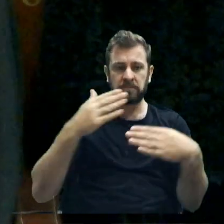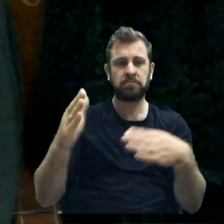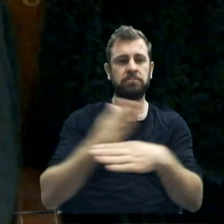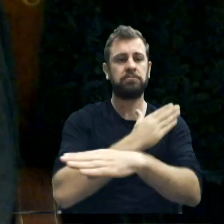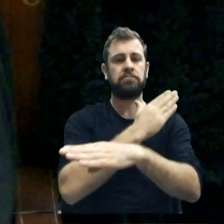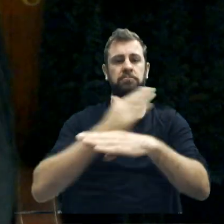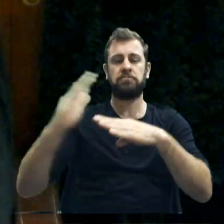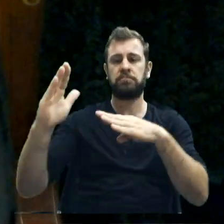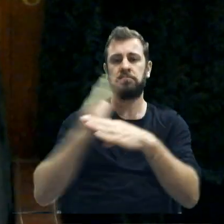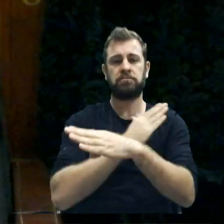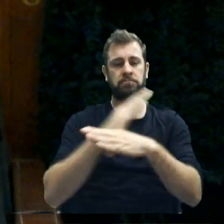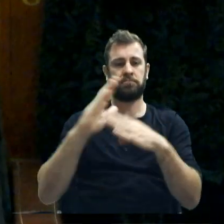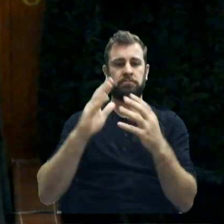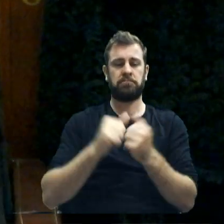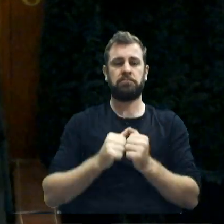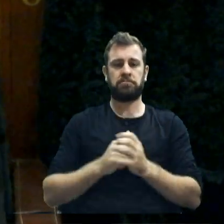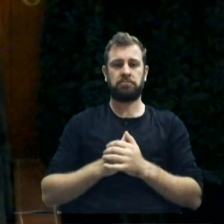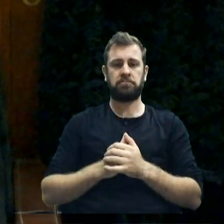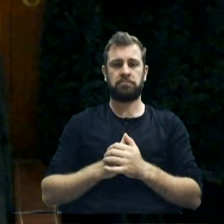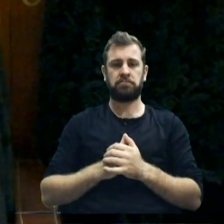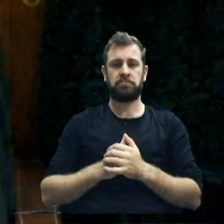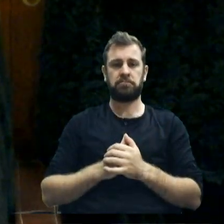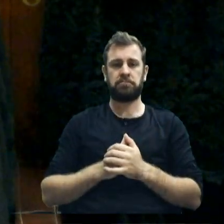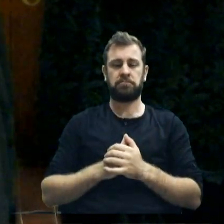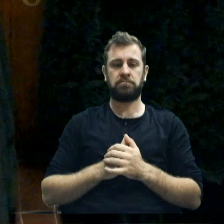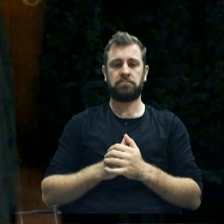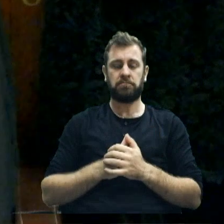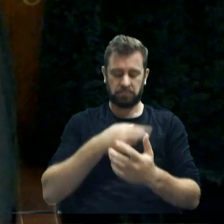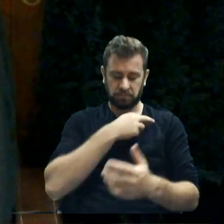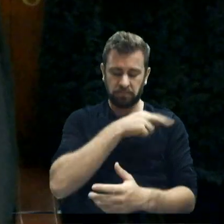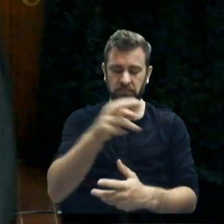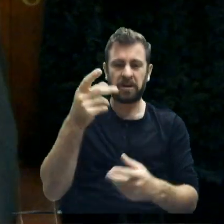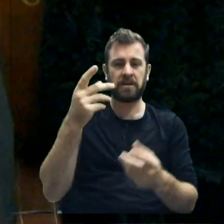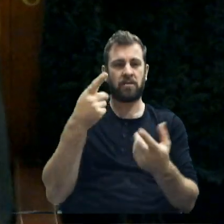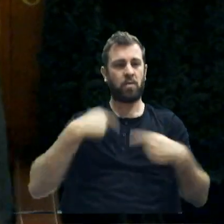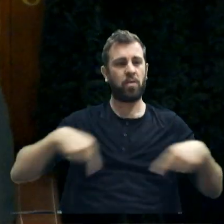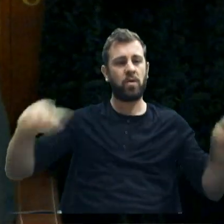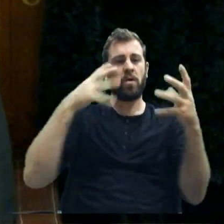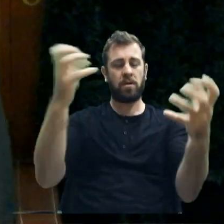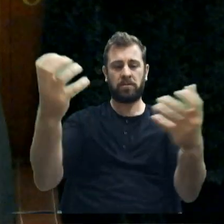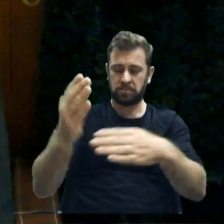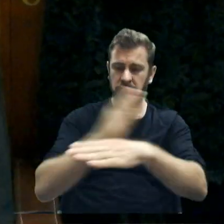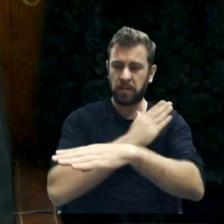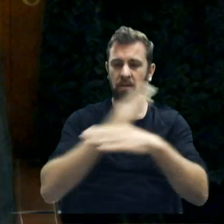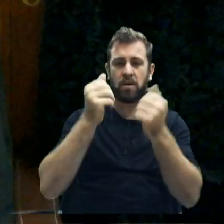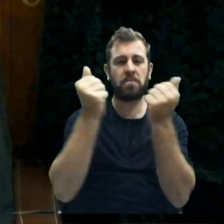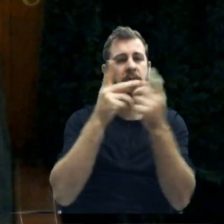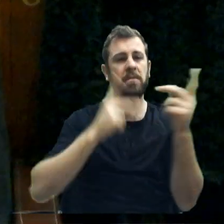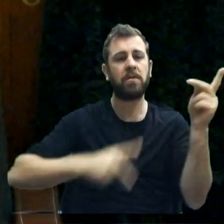is an ijtima'i deen. It's a deen of the jama'ah, it's